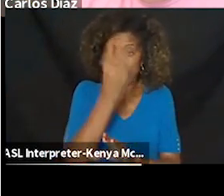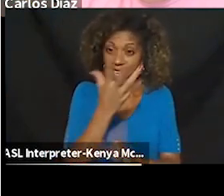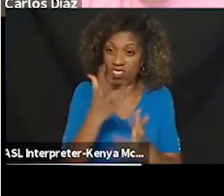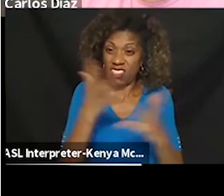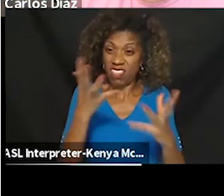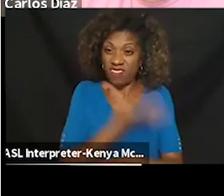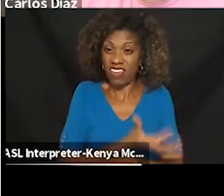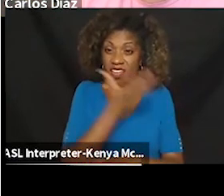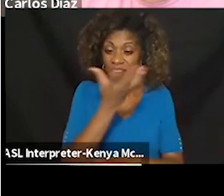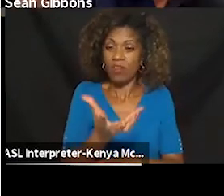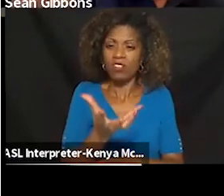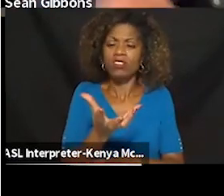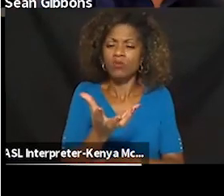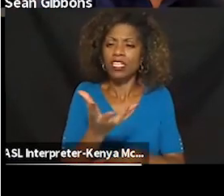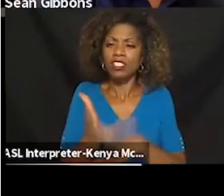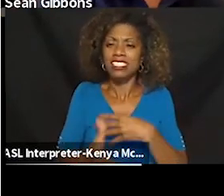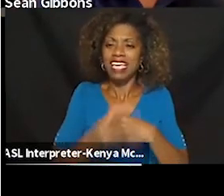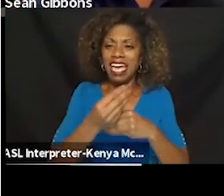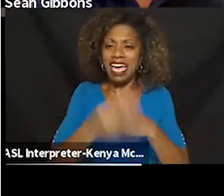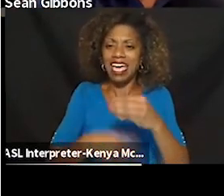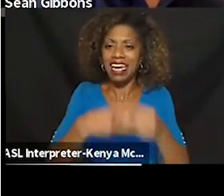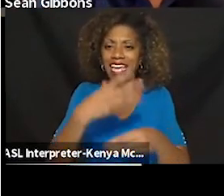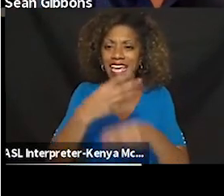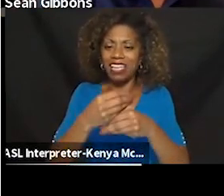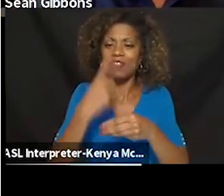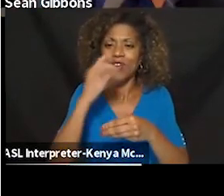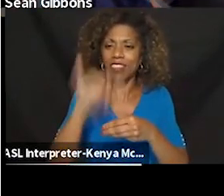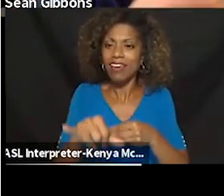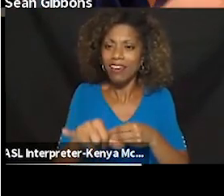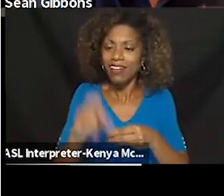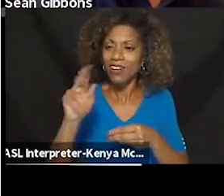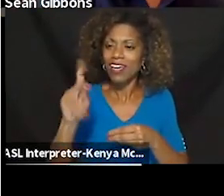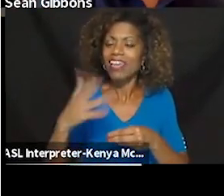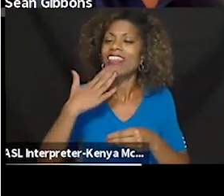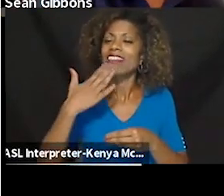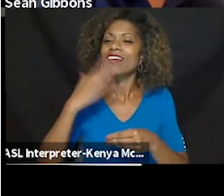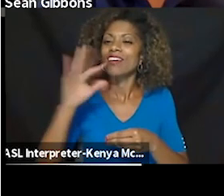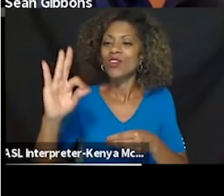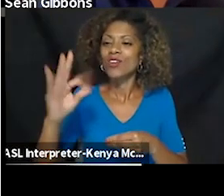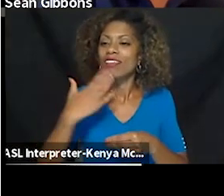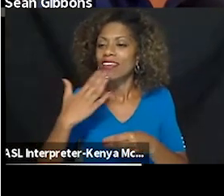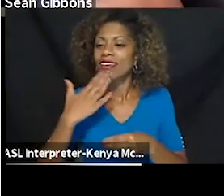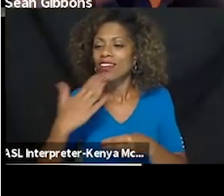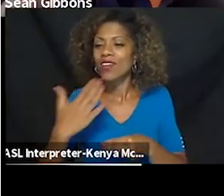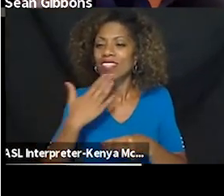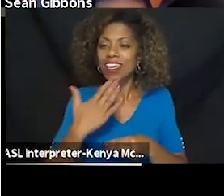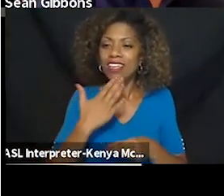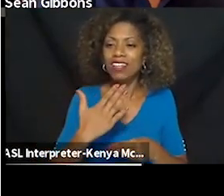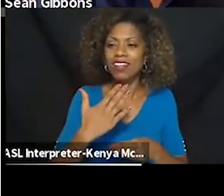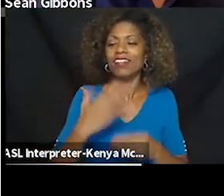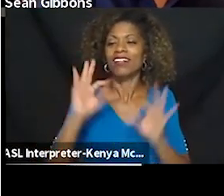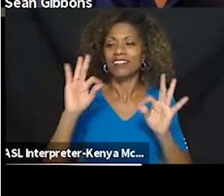those. Gotcha. And with that, we are a little past time. Thanks everybody for being with us. My huge gratitude to Estelle, Carrie, and Carlos, of course,